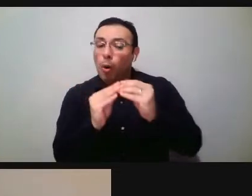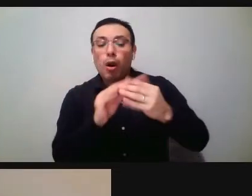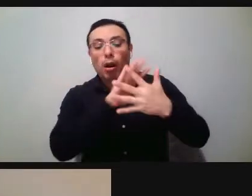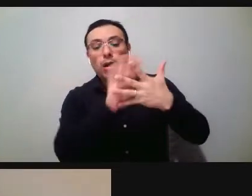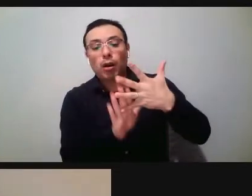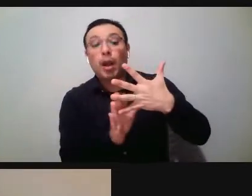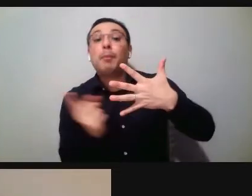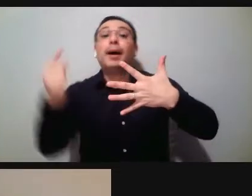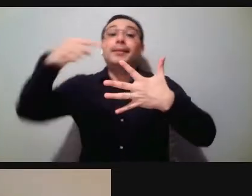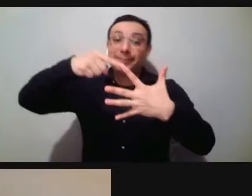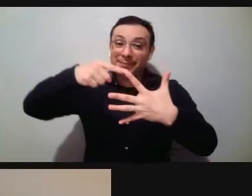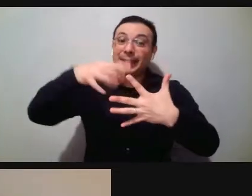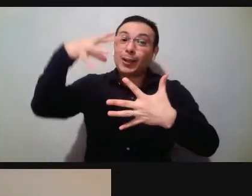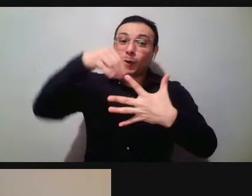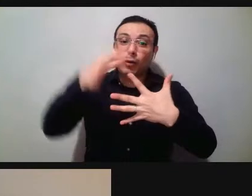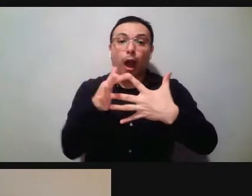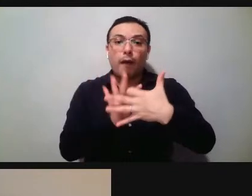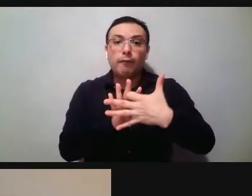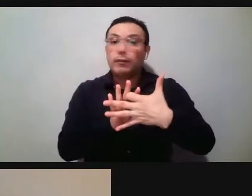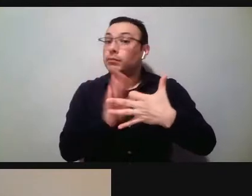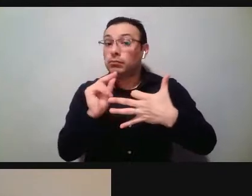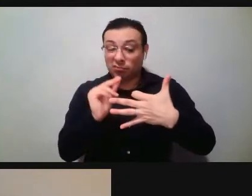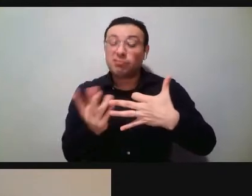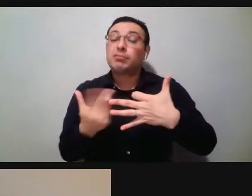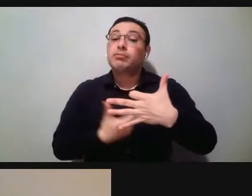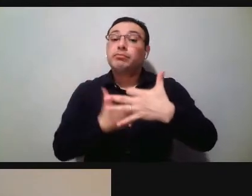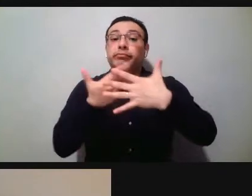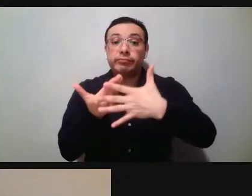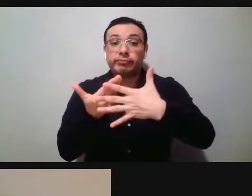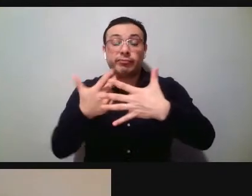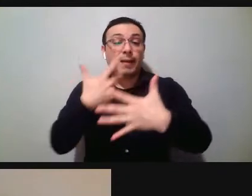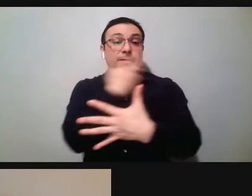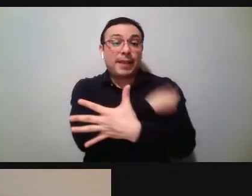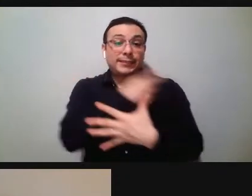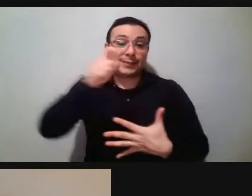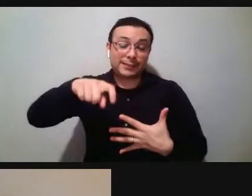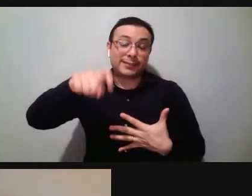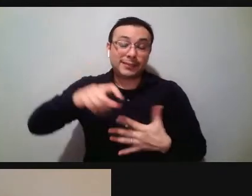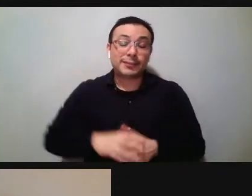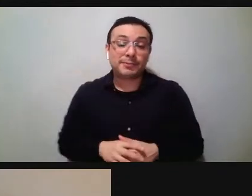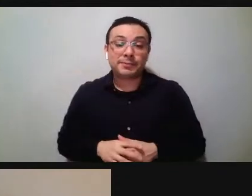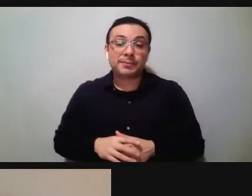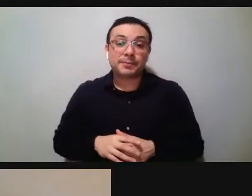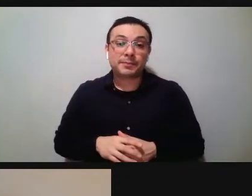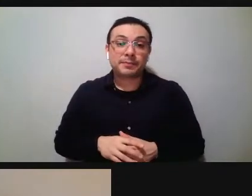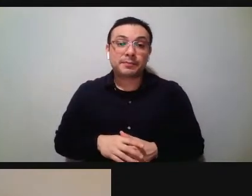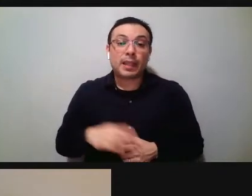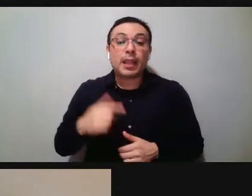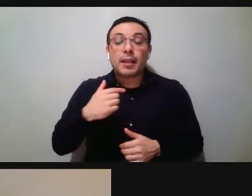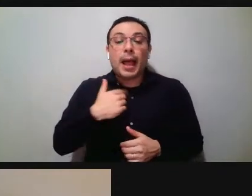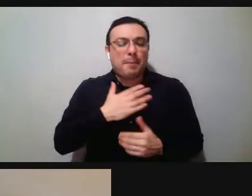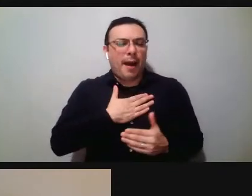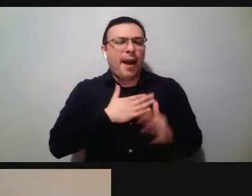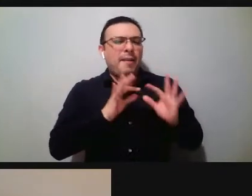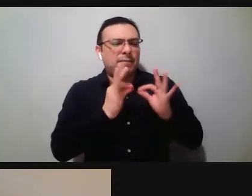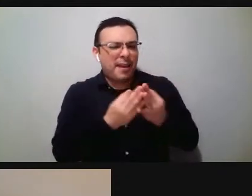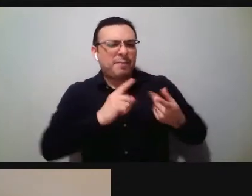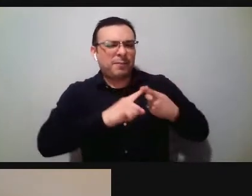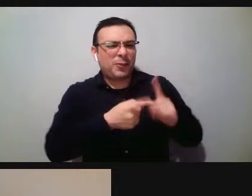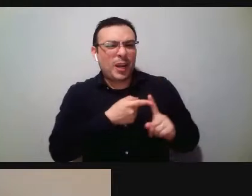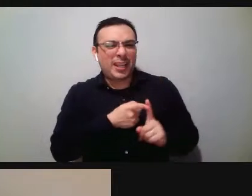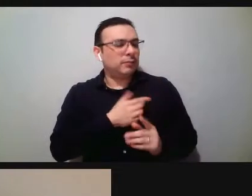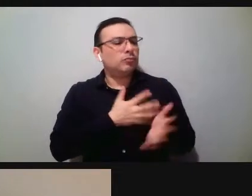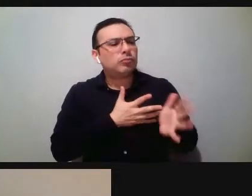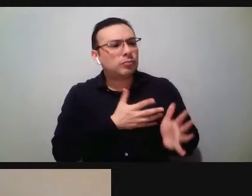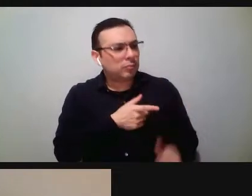discussions with people. But, I think people, when I talk to, people I'm close to, why some of them have been afraid